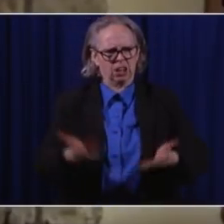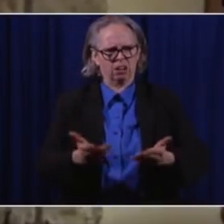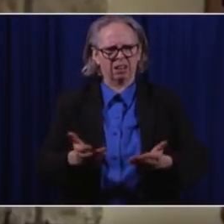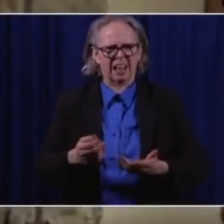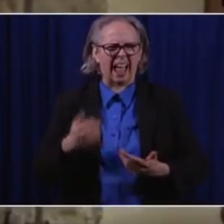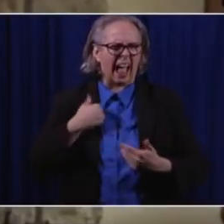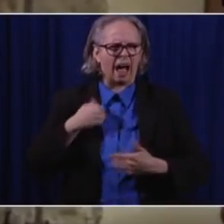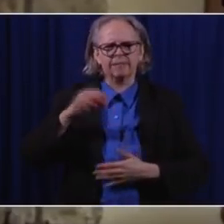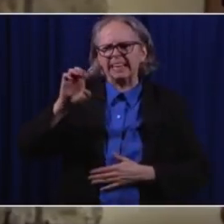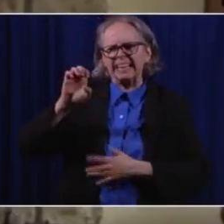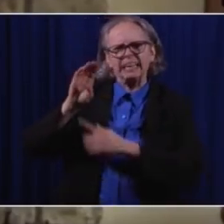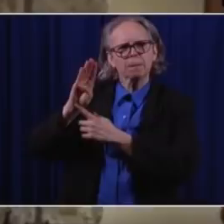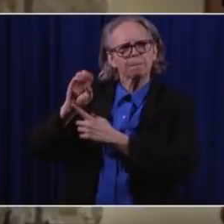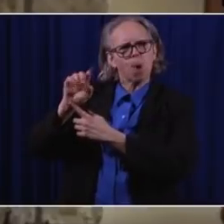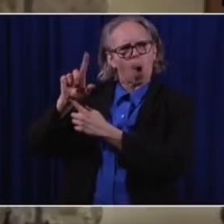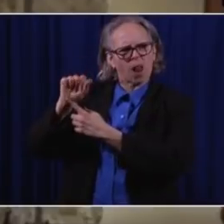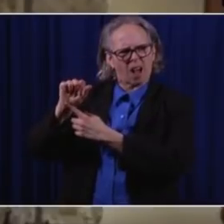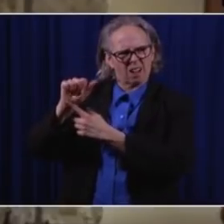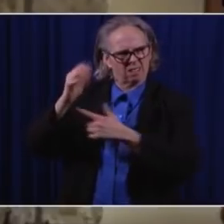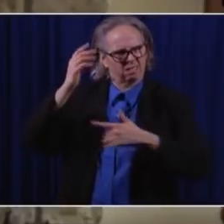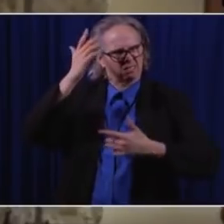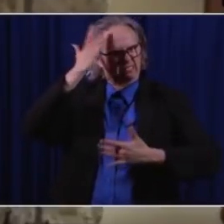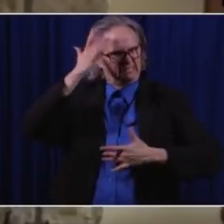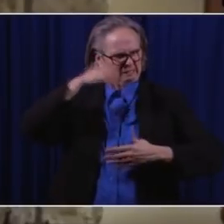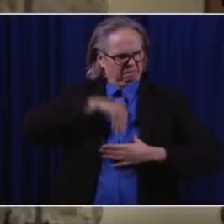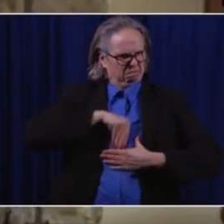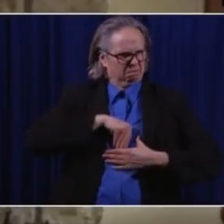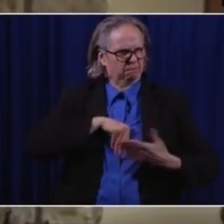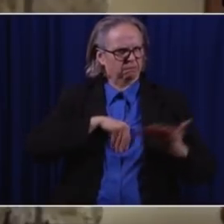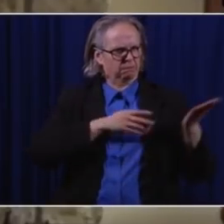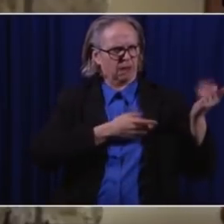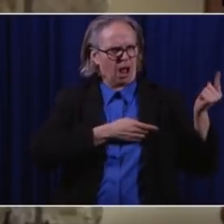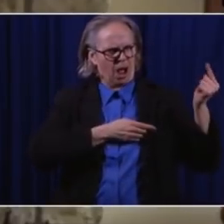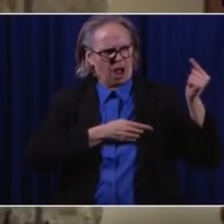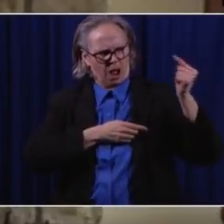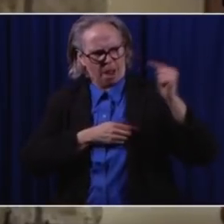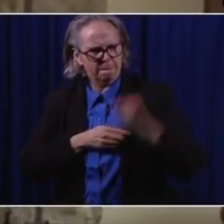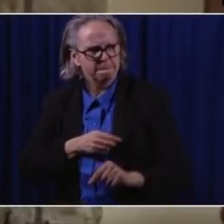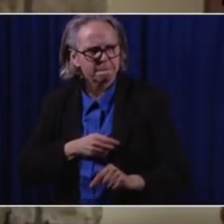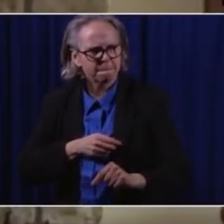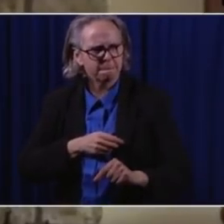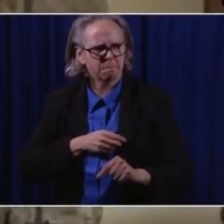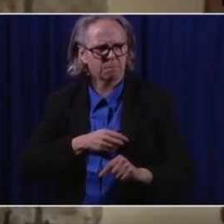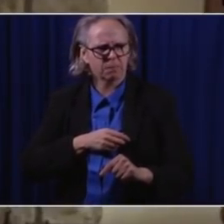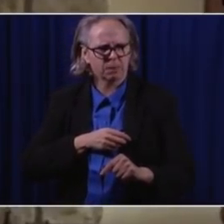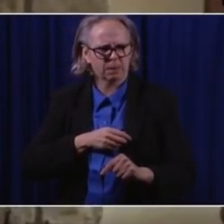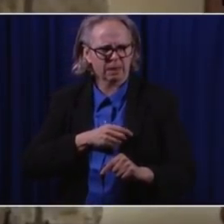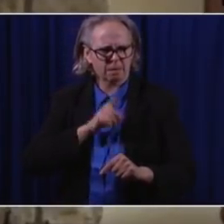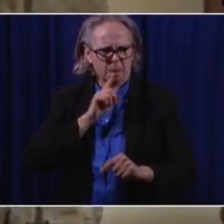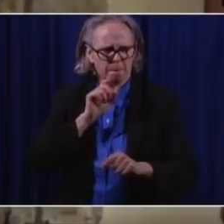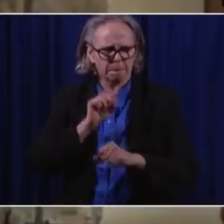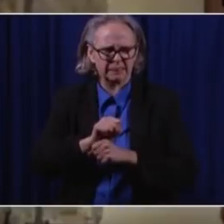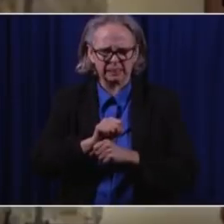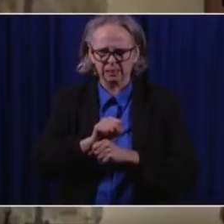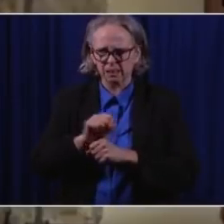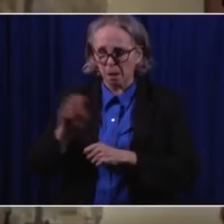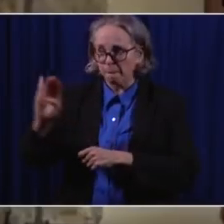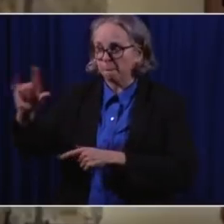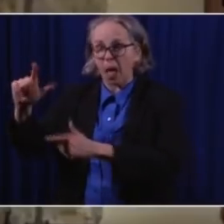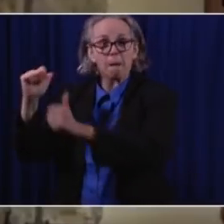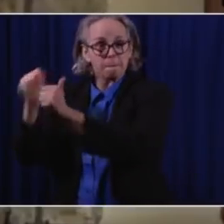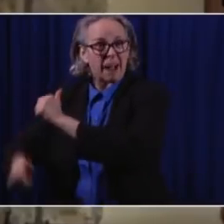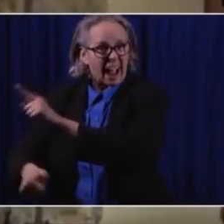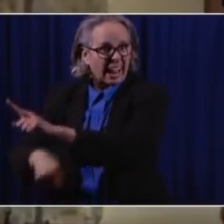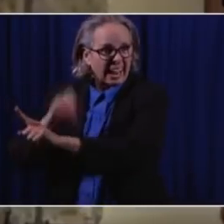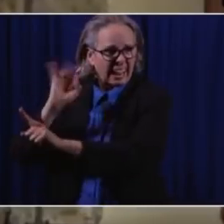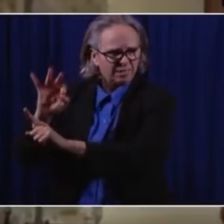a future leader of Ohio would not be able to ask them to quarantine until it's certain they were not directly exposed